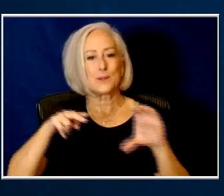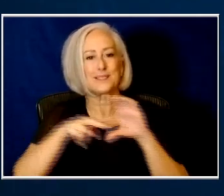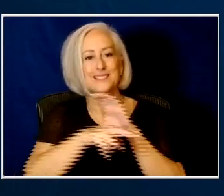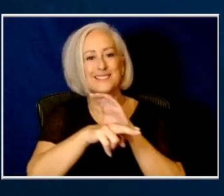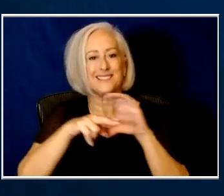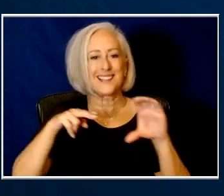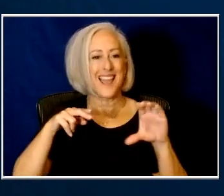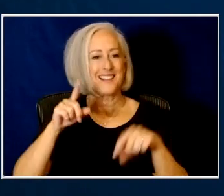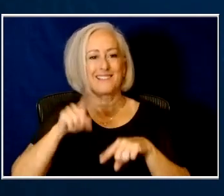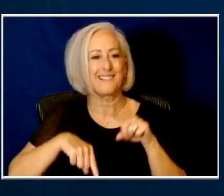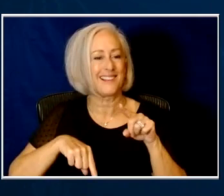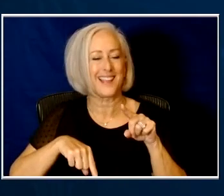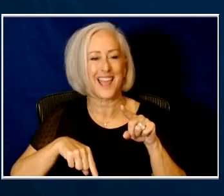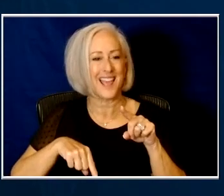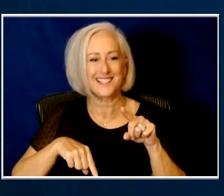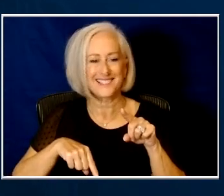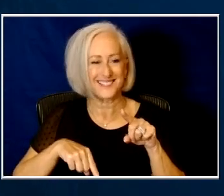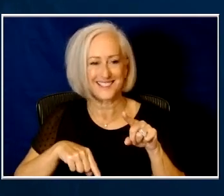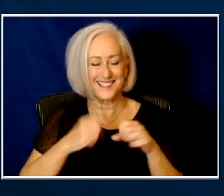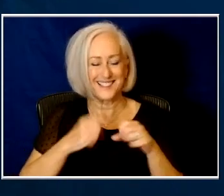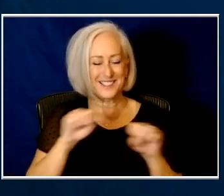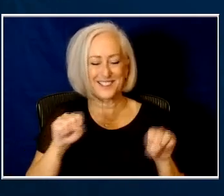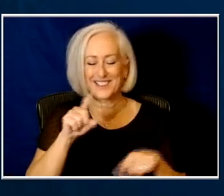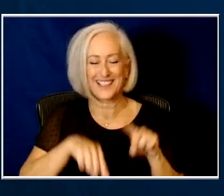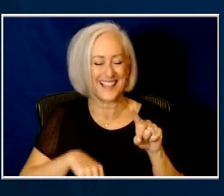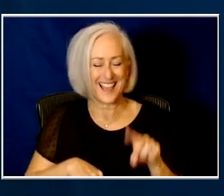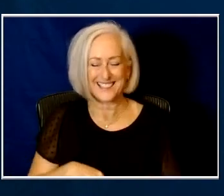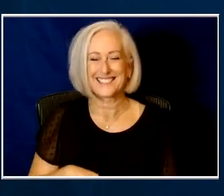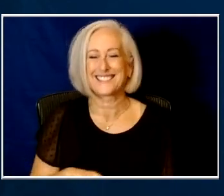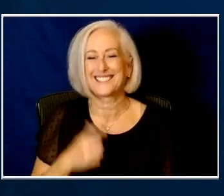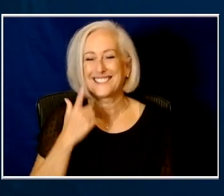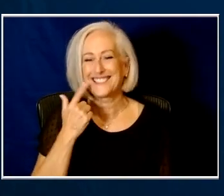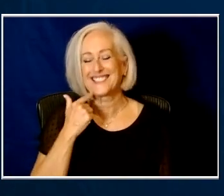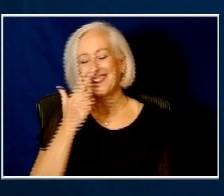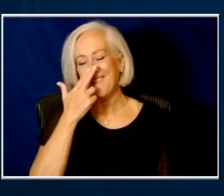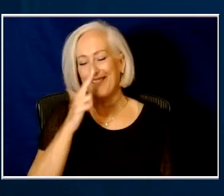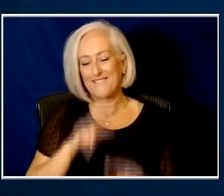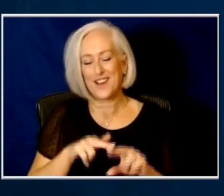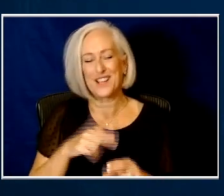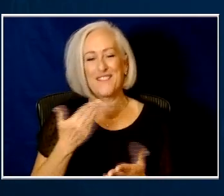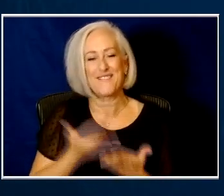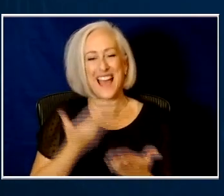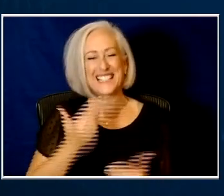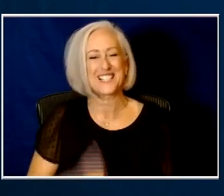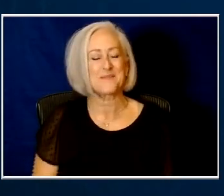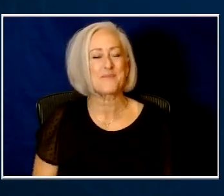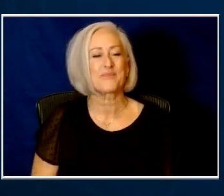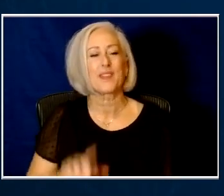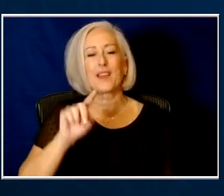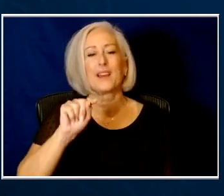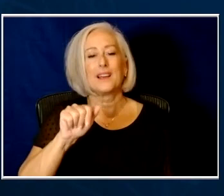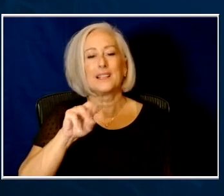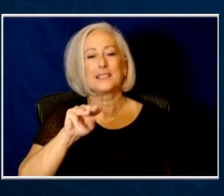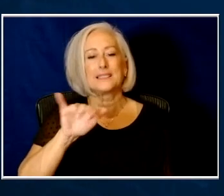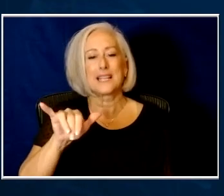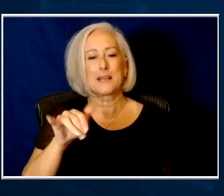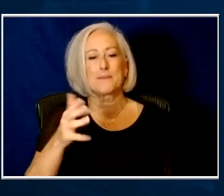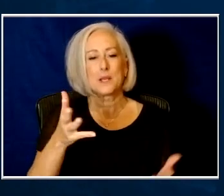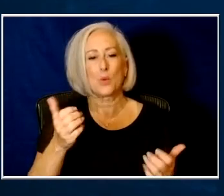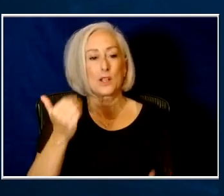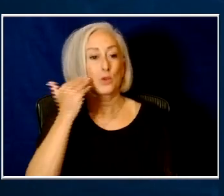don't scan the blood. Got it. Yeah, fun fact. That was a very fun fact. Question from Tammy wants to know if a bone marrow